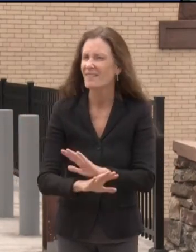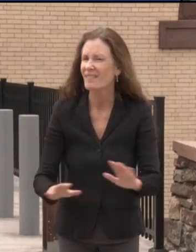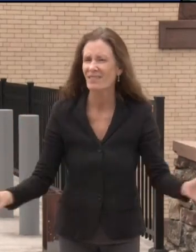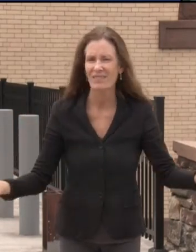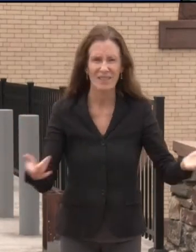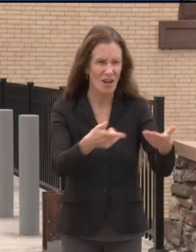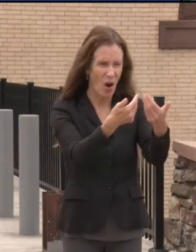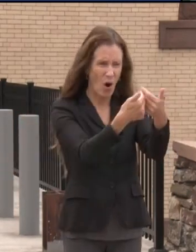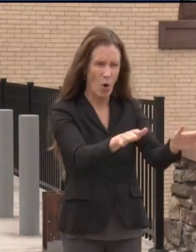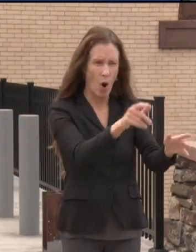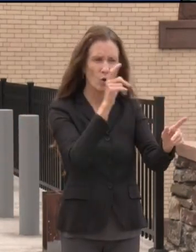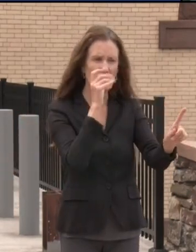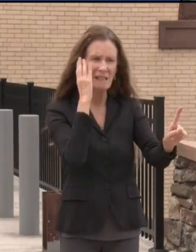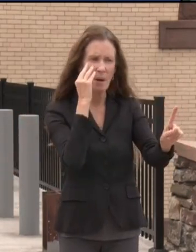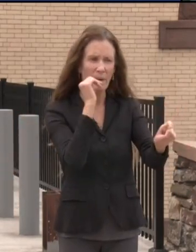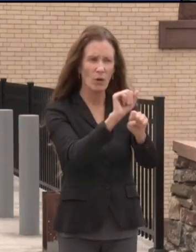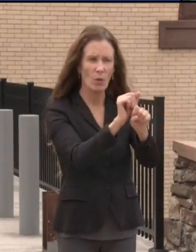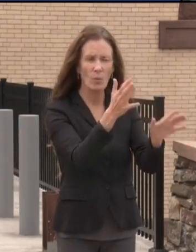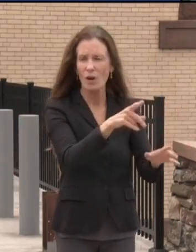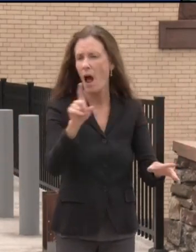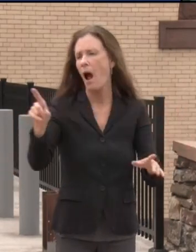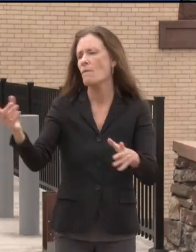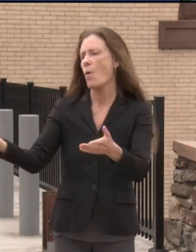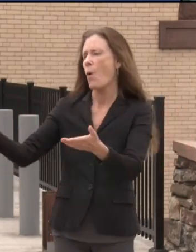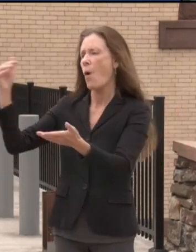productivity of that person. So